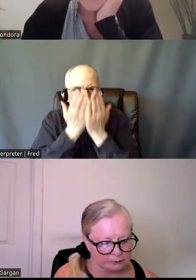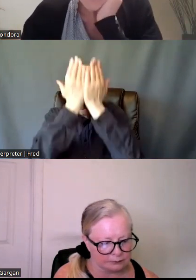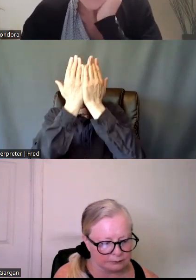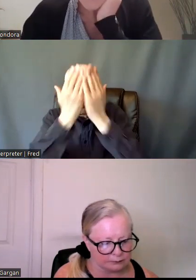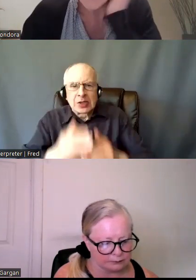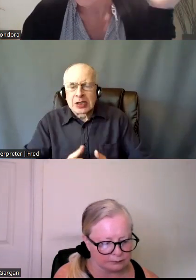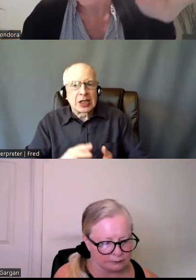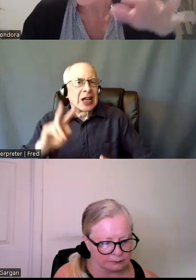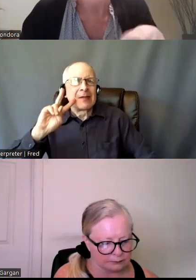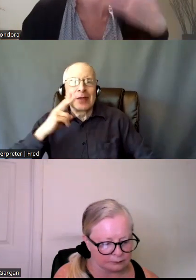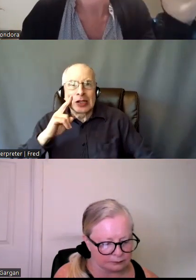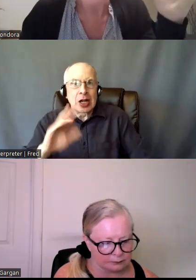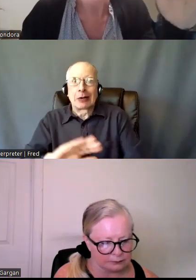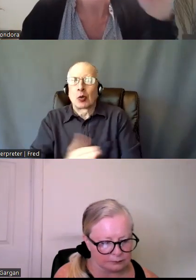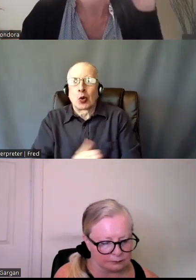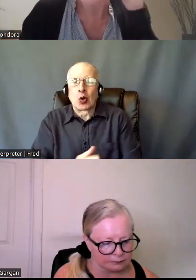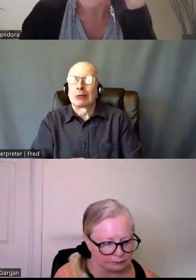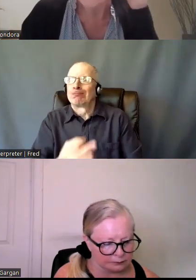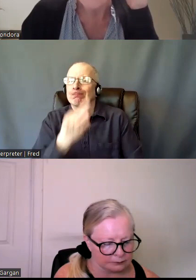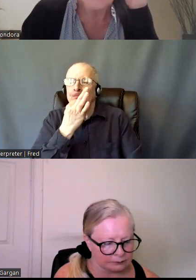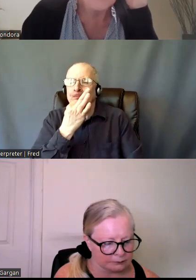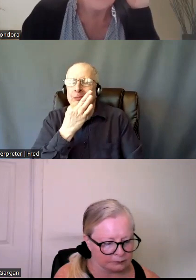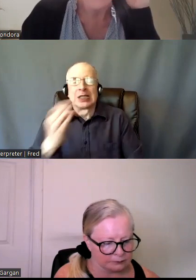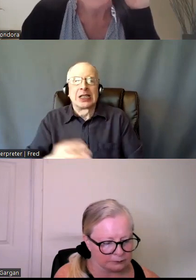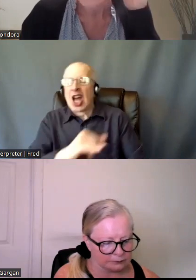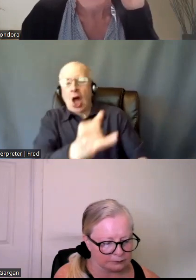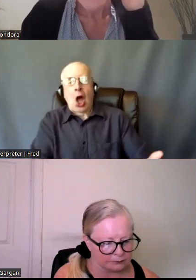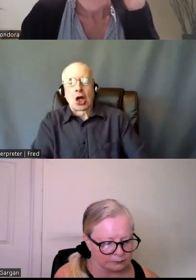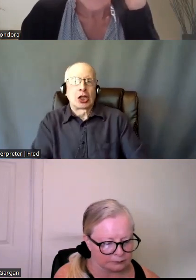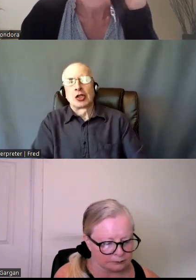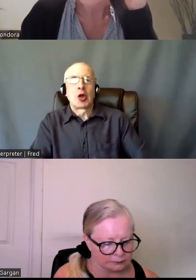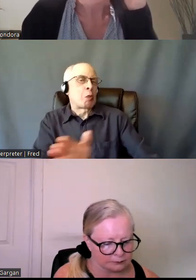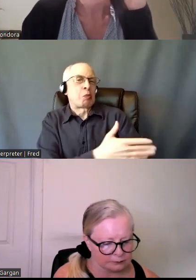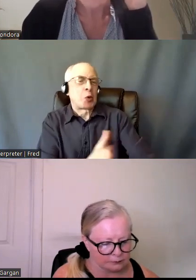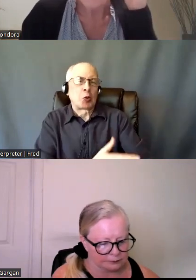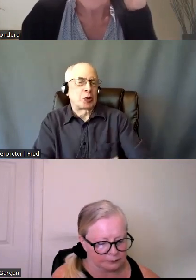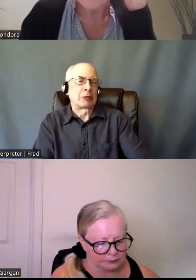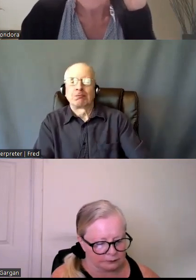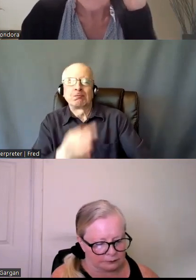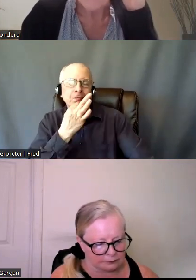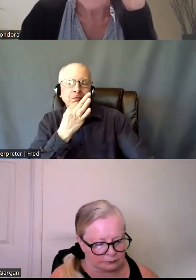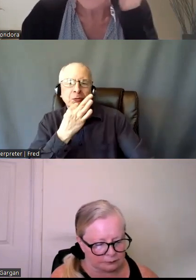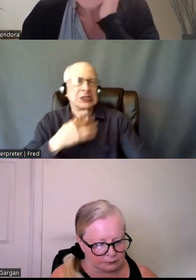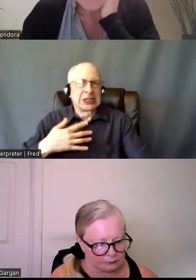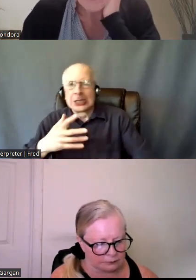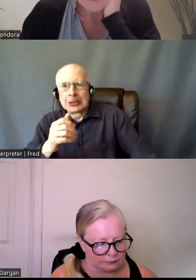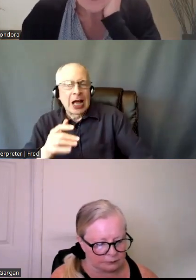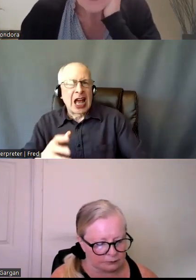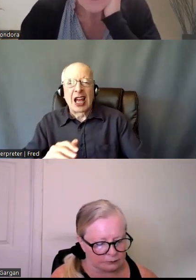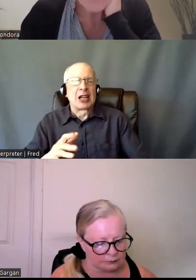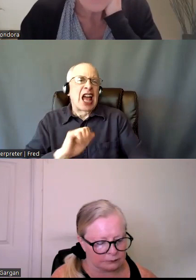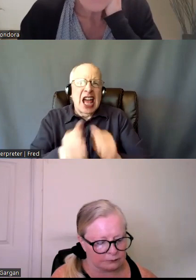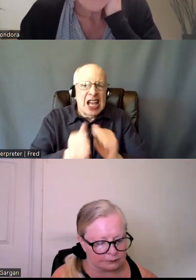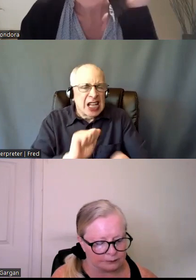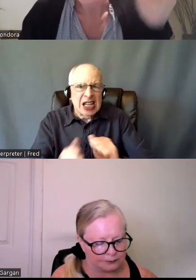talented vegetarian chef, a budding artist, and a self-taught musician. She's a fierce competitor on the athletic